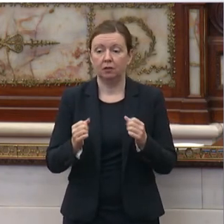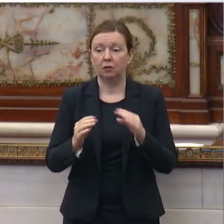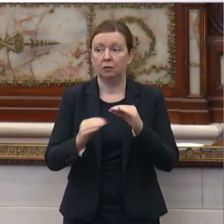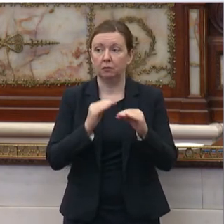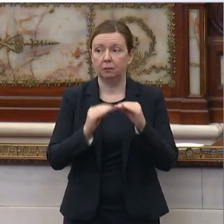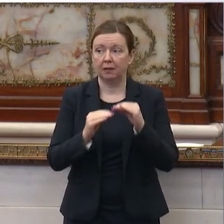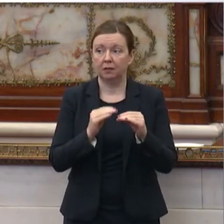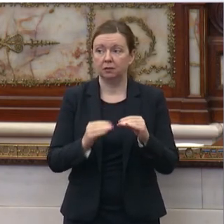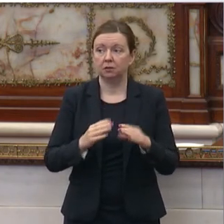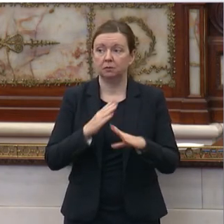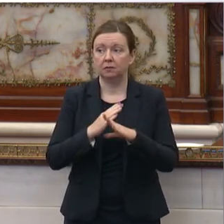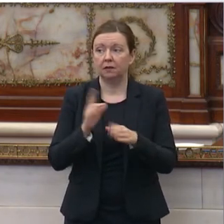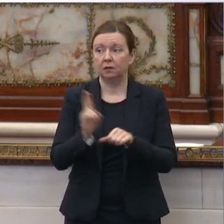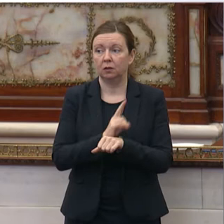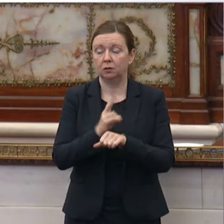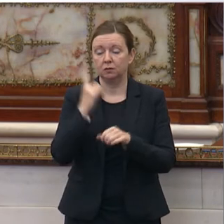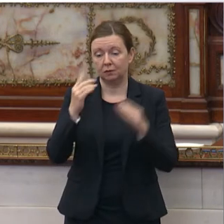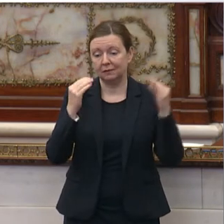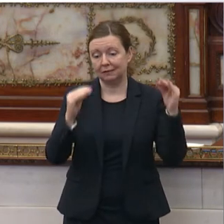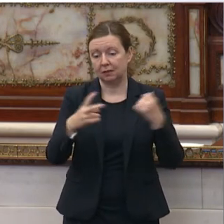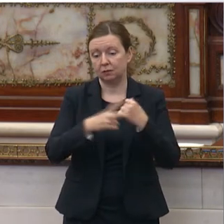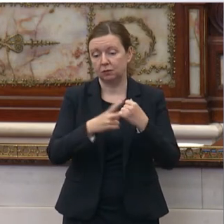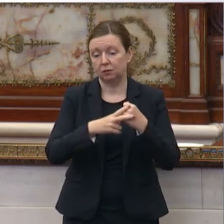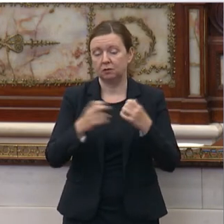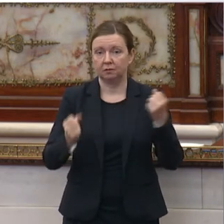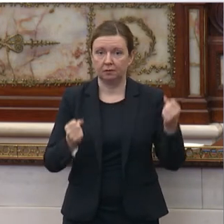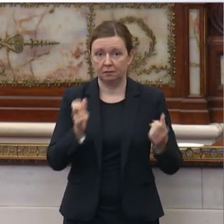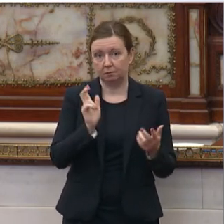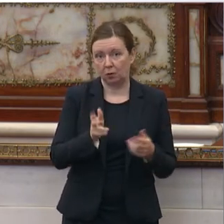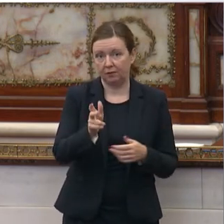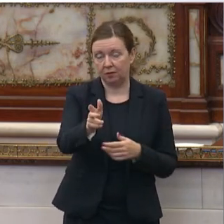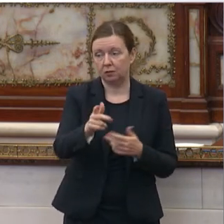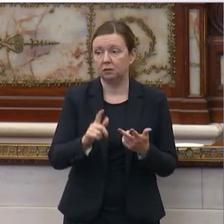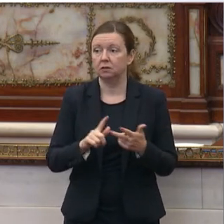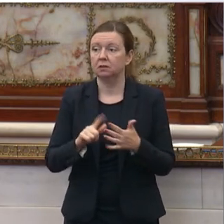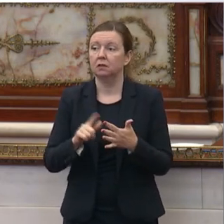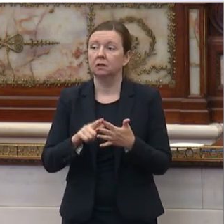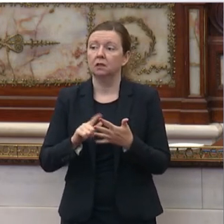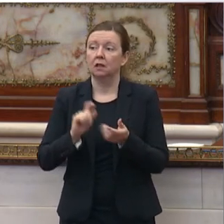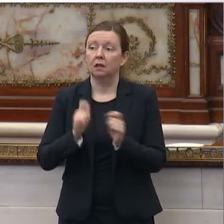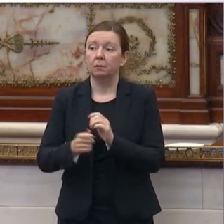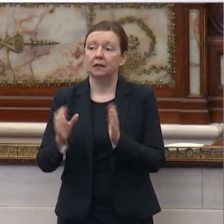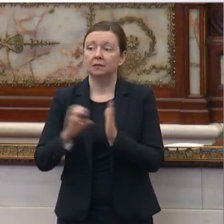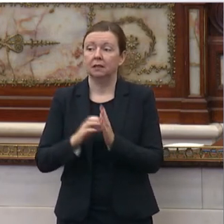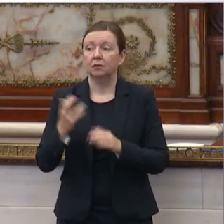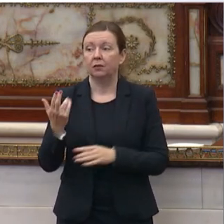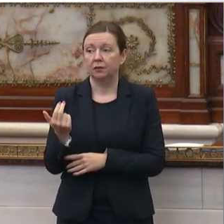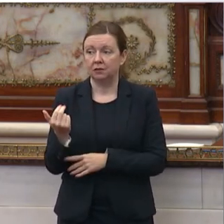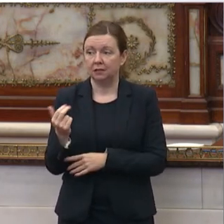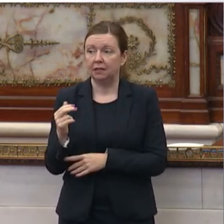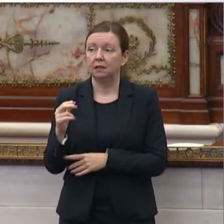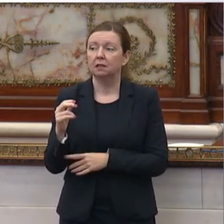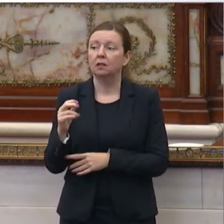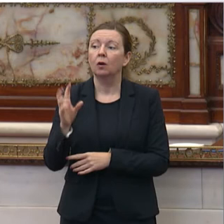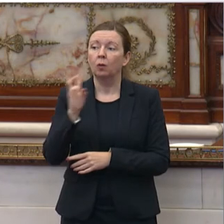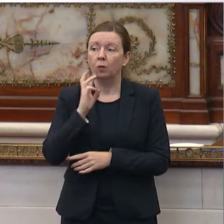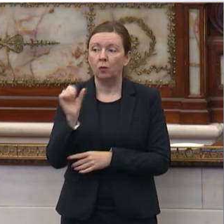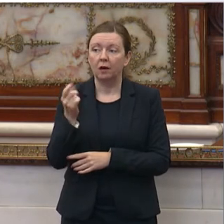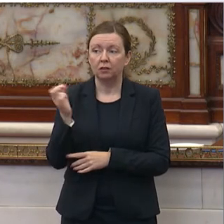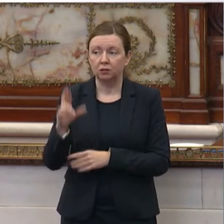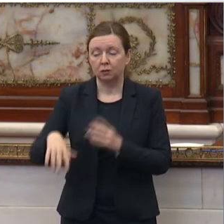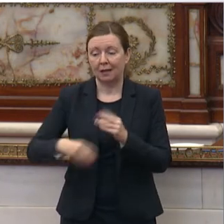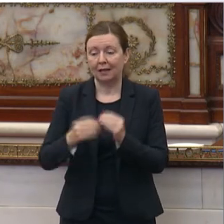of city streets for the sale or storage of motor vehicles, and an ordinance amending title 13 of the Philadelphia Code entitled water and sewer by adding a new